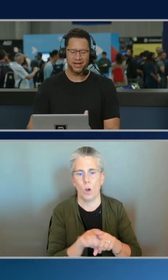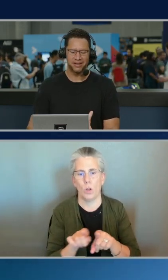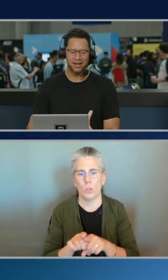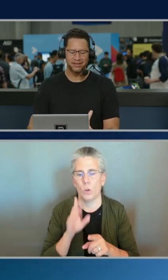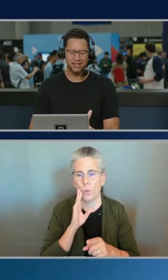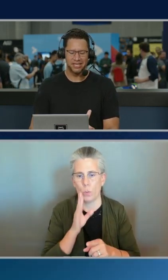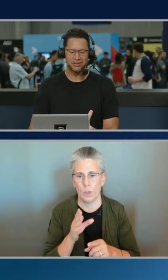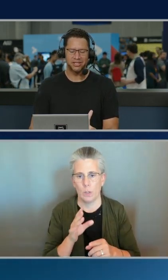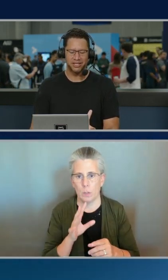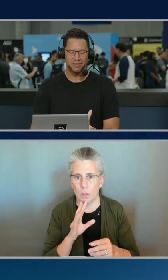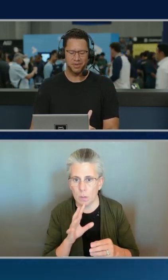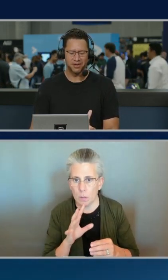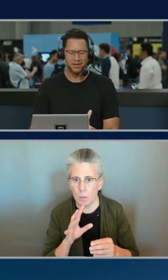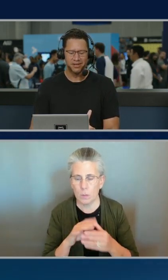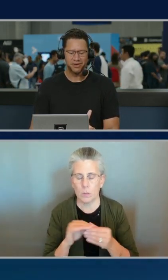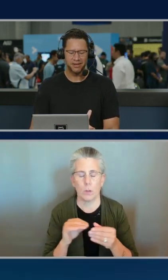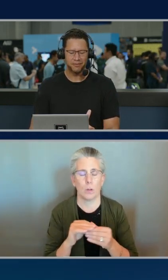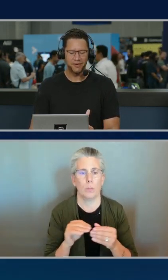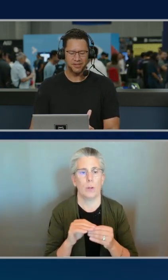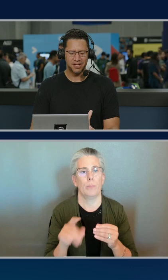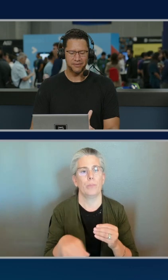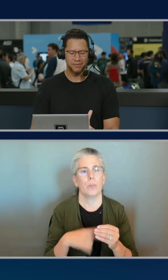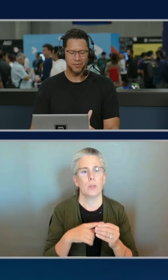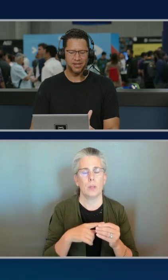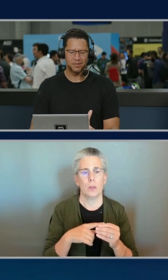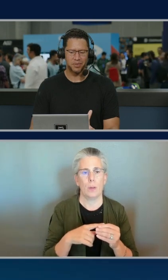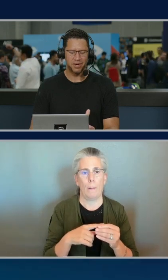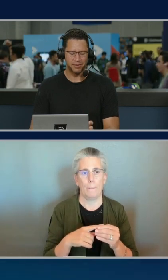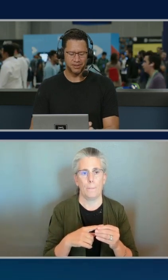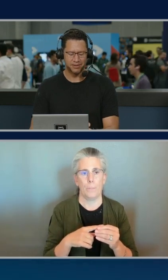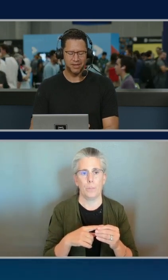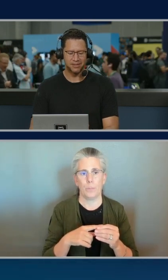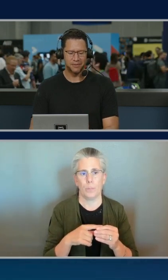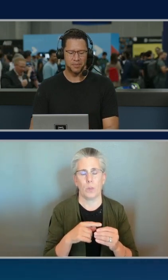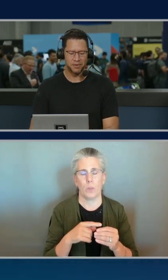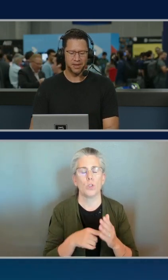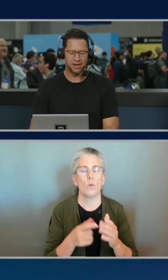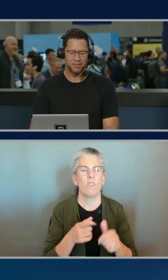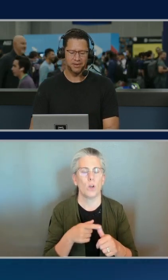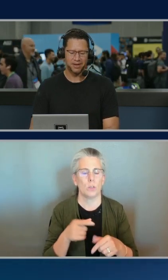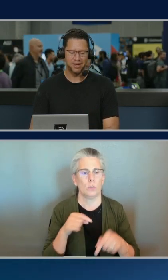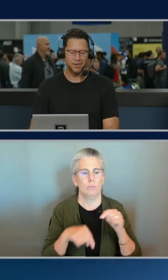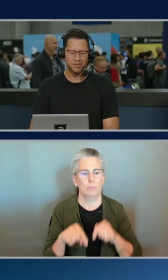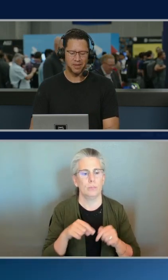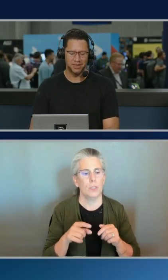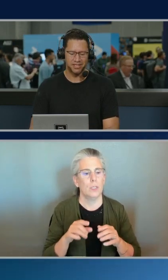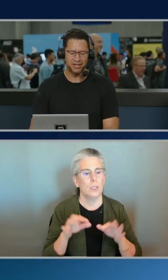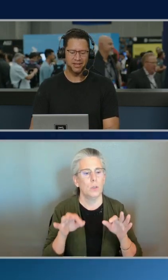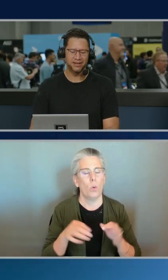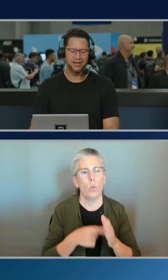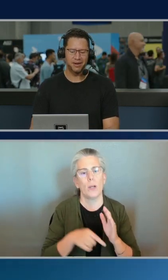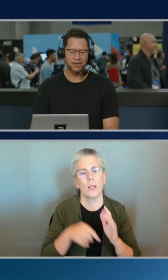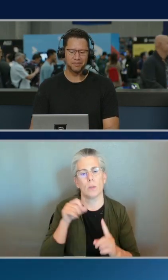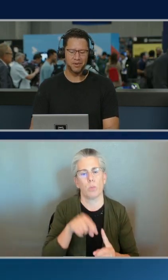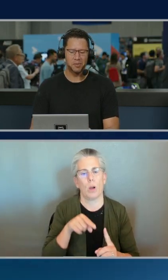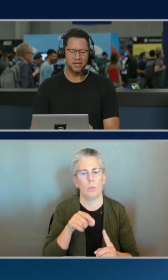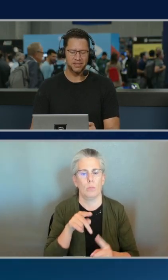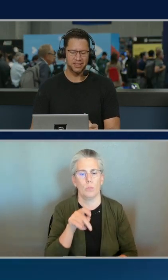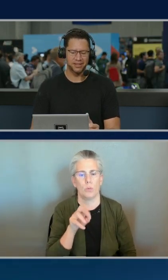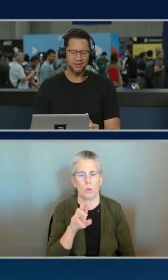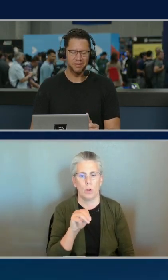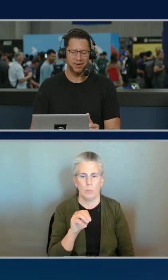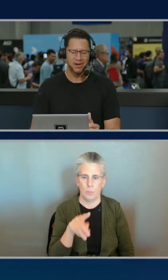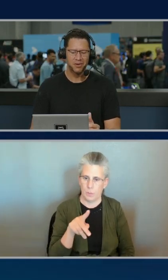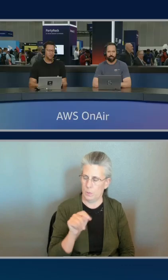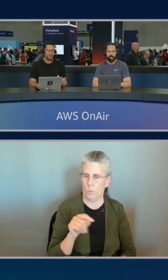engineering guideline, it's the introduction. But Greg, first off, what is a prompt, right? So if we pull that up, and then what is prompt engineering, and then I'm going to open these